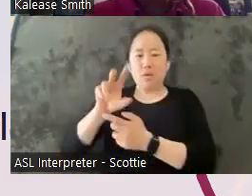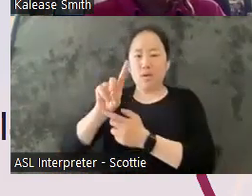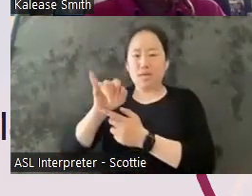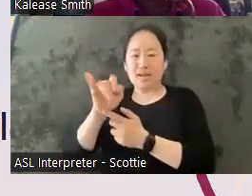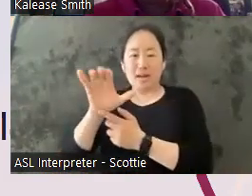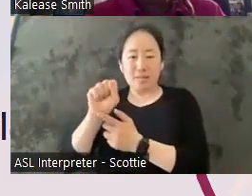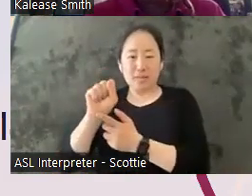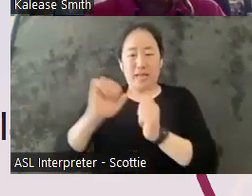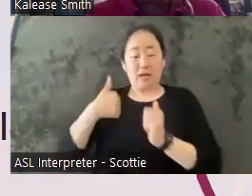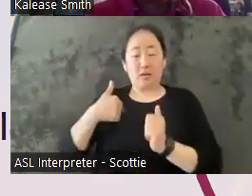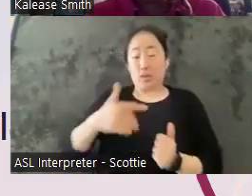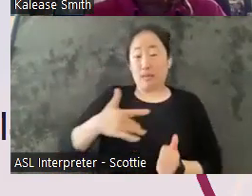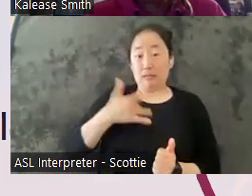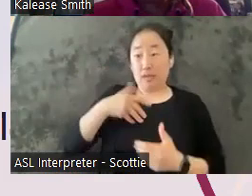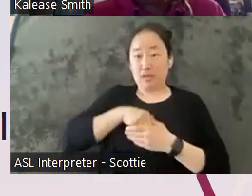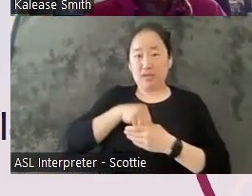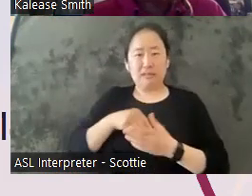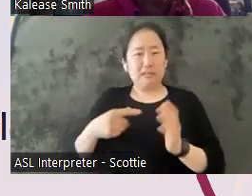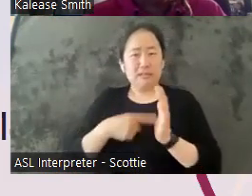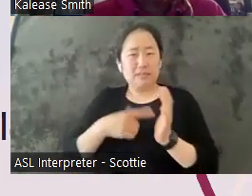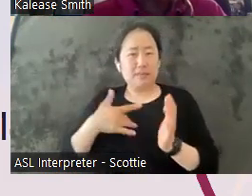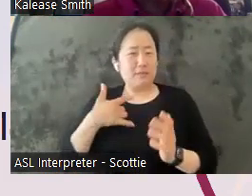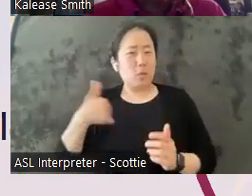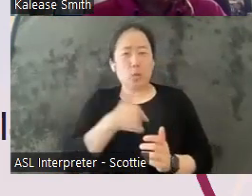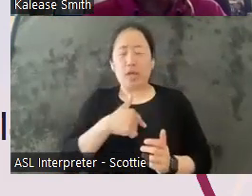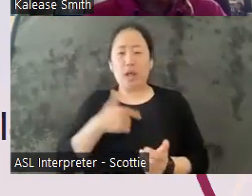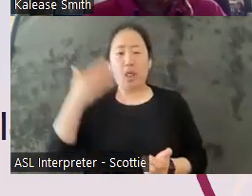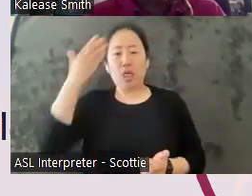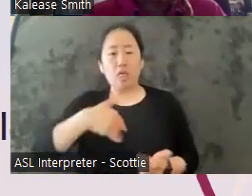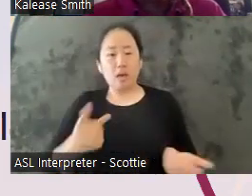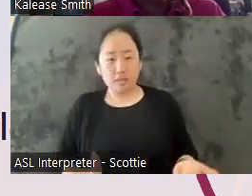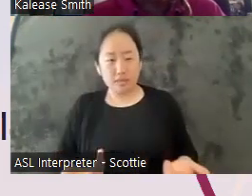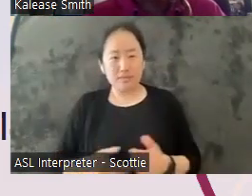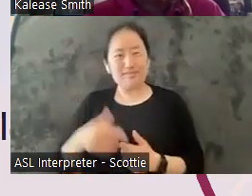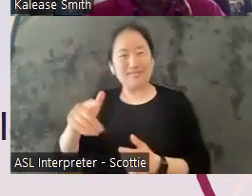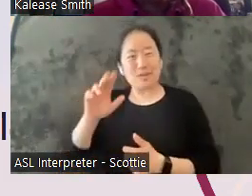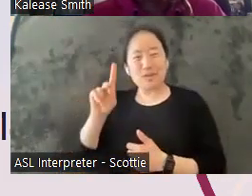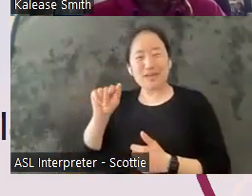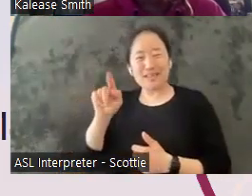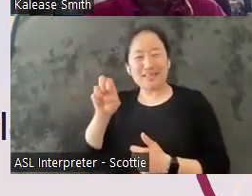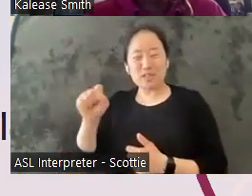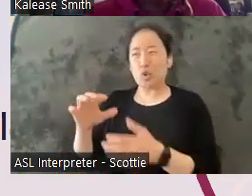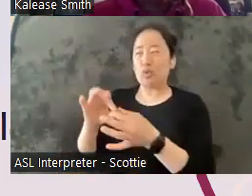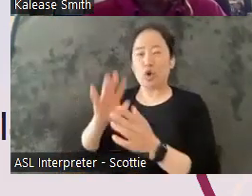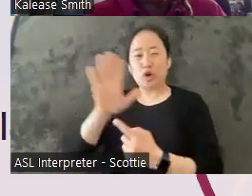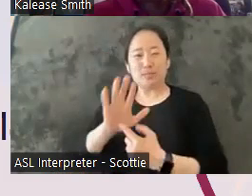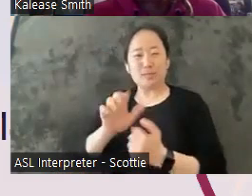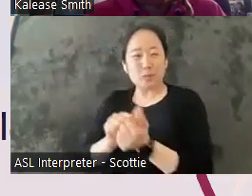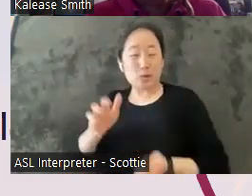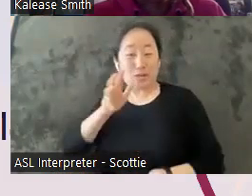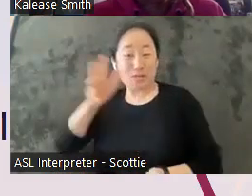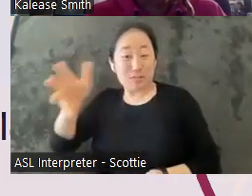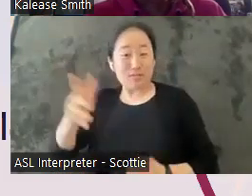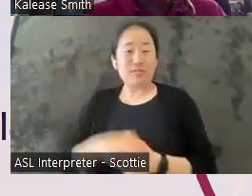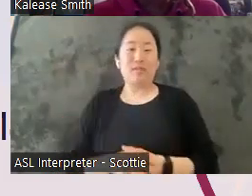relationships, especially when Khalees was talking about our grandparents, right? So there can be a lot of very strong norms with elders in our society. And